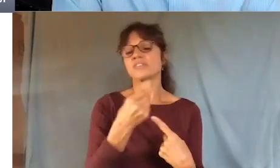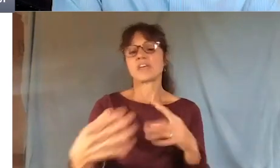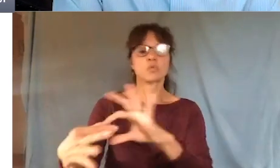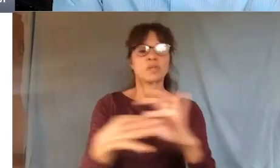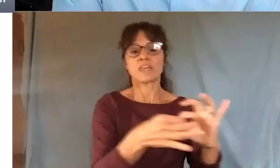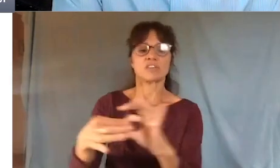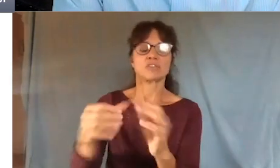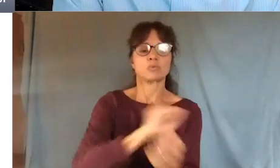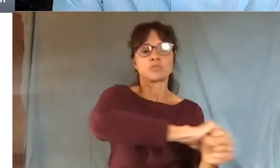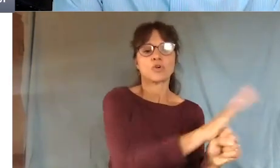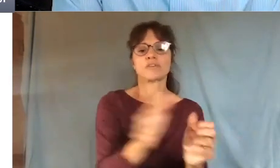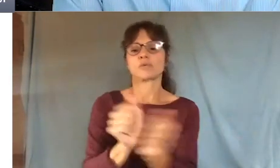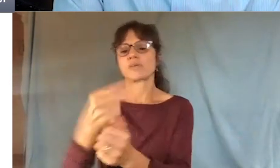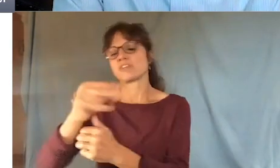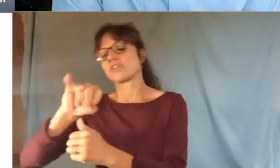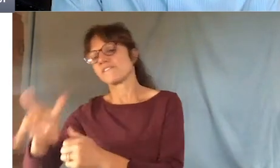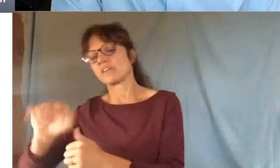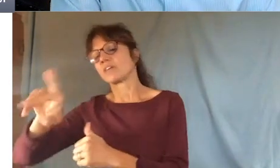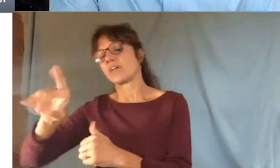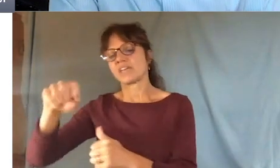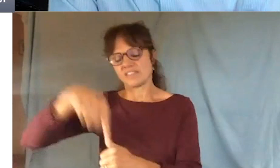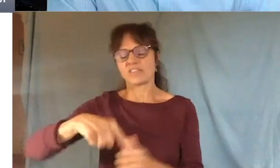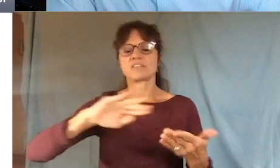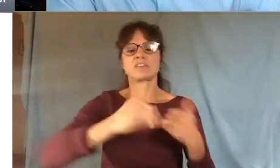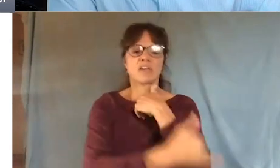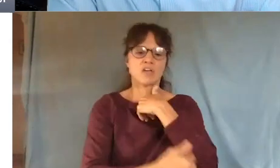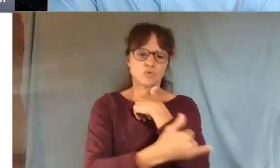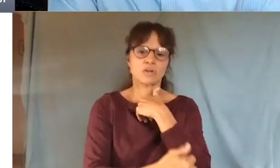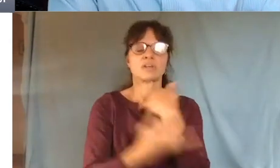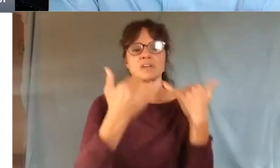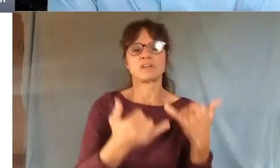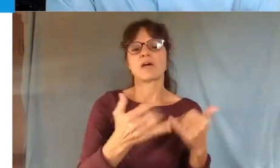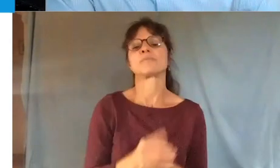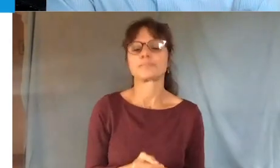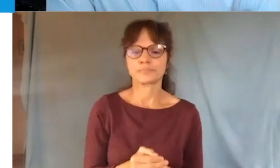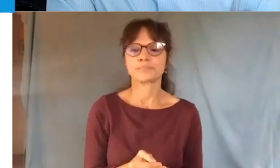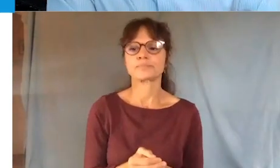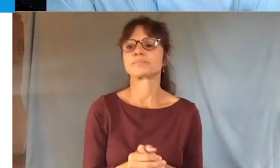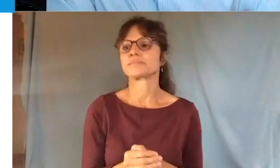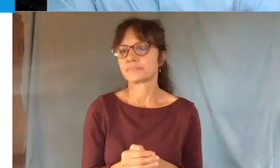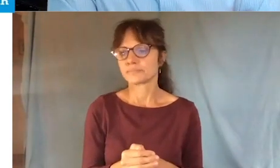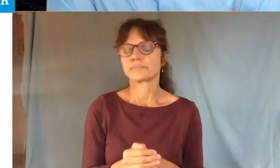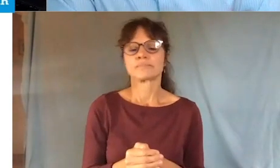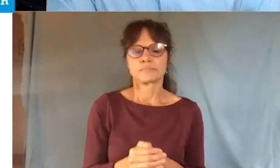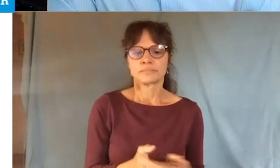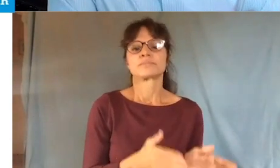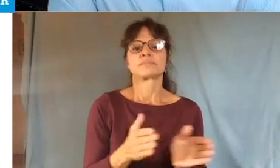of COVID-19 with HIV and AIDS in this country. So if you go to the next slide, please, and the next